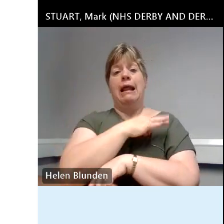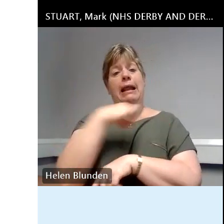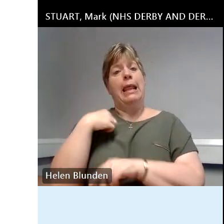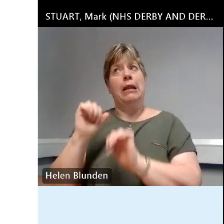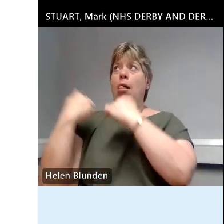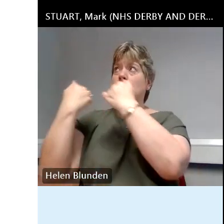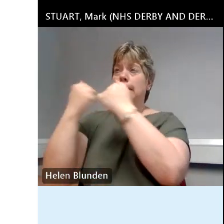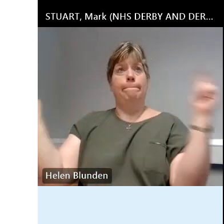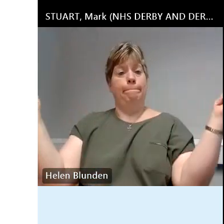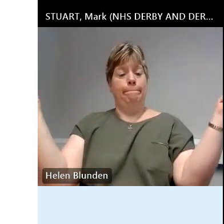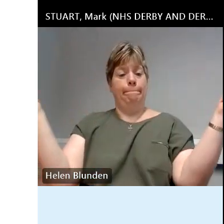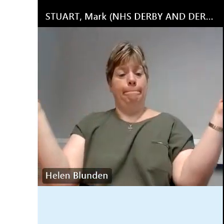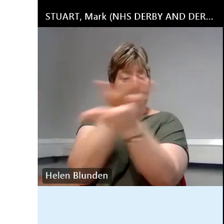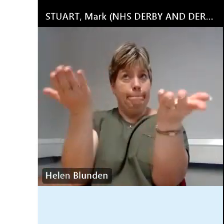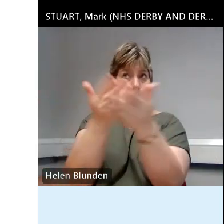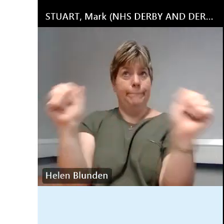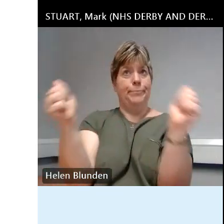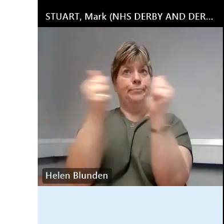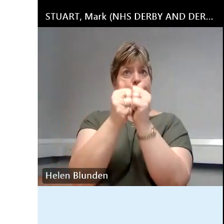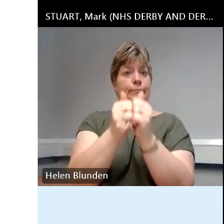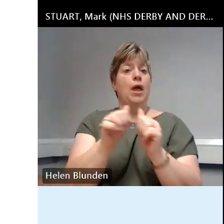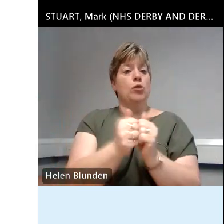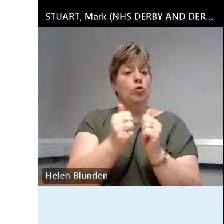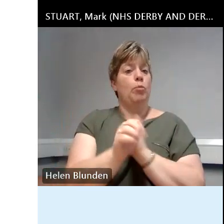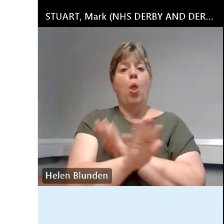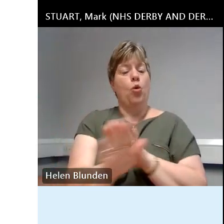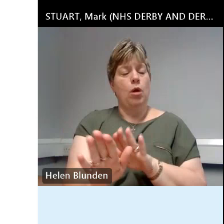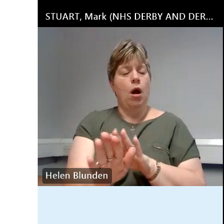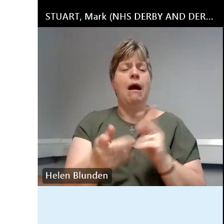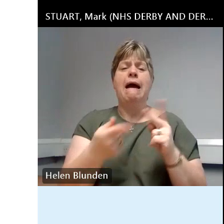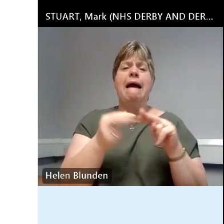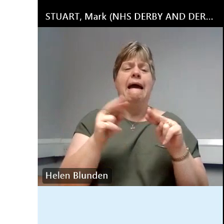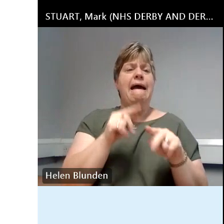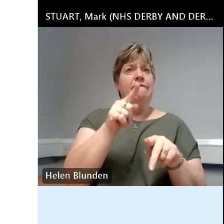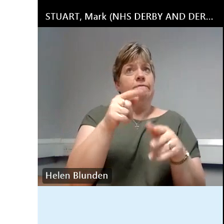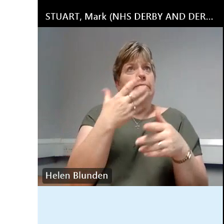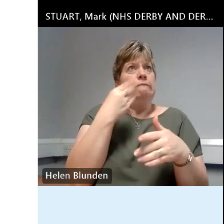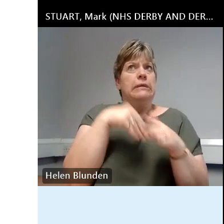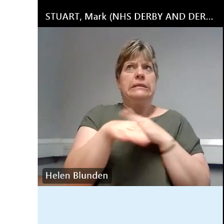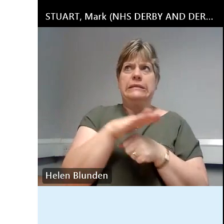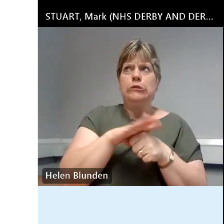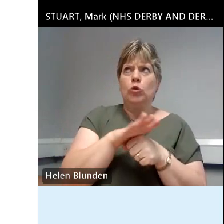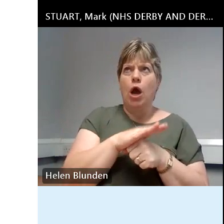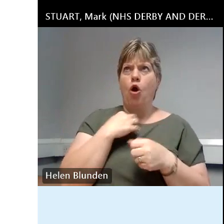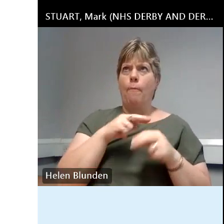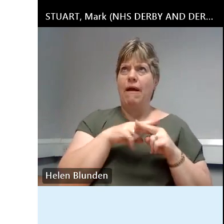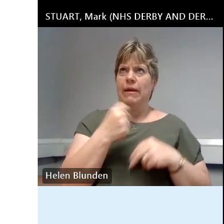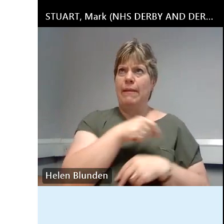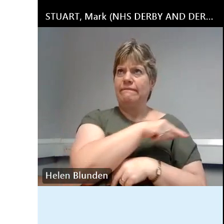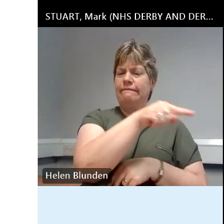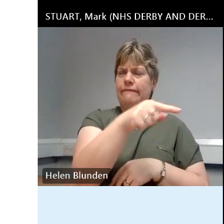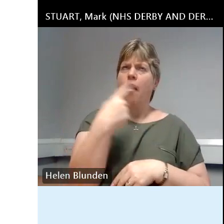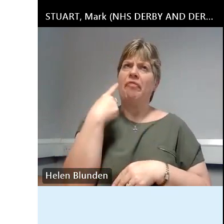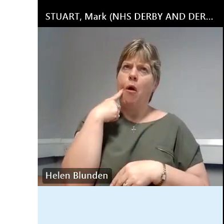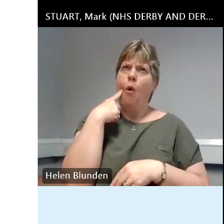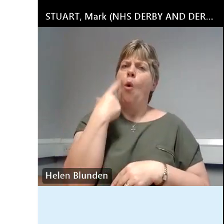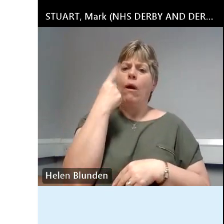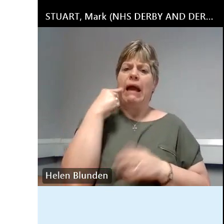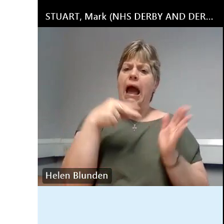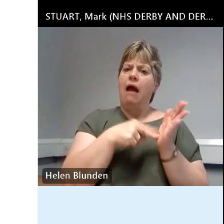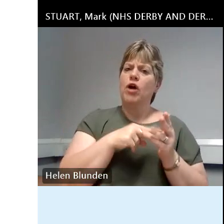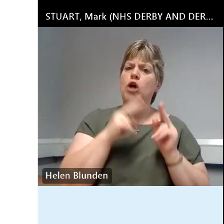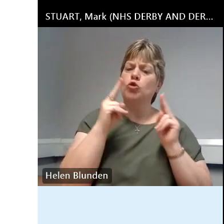to whether or not a virtual ward is the right thing. So please, if you're ever in the situation or a loved one's in the situation where you think virtual ward is appropriate,